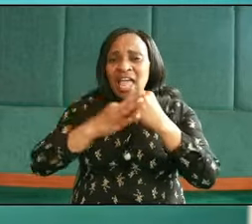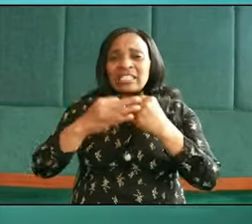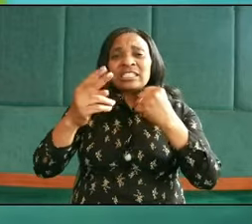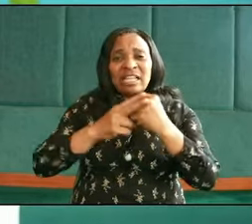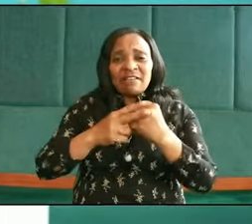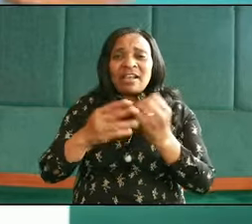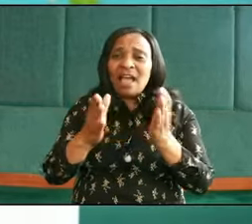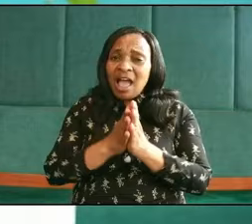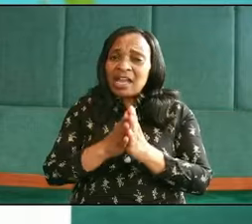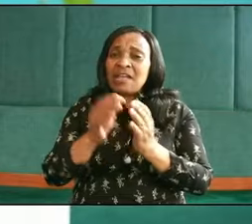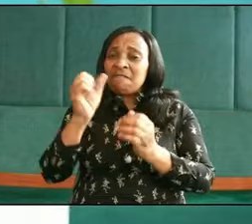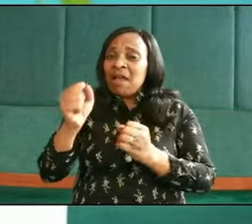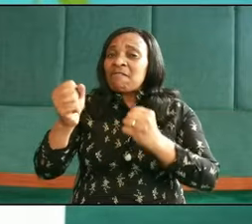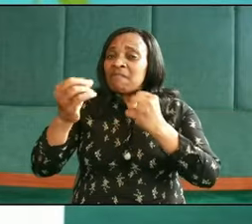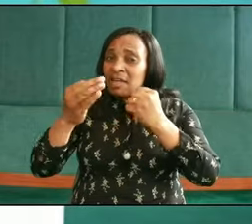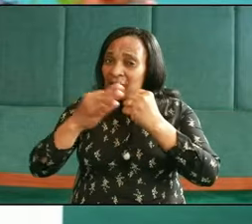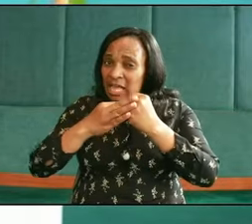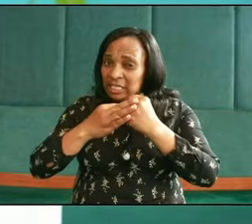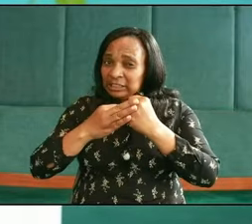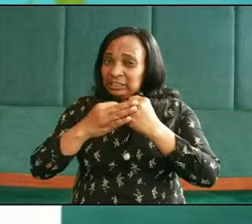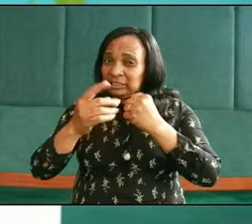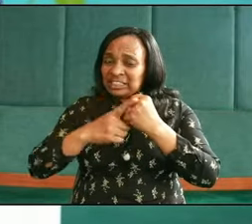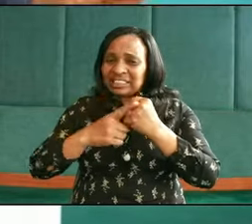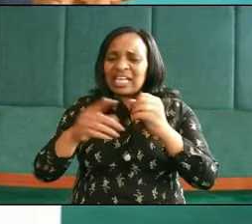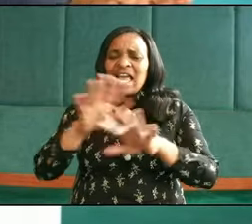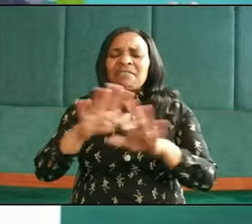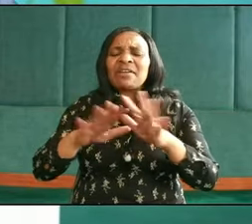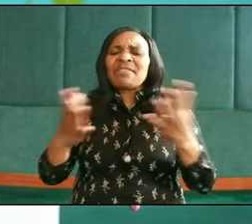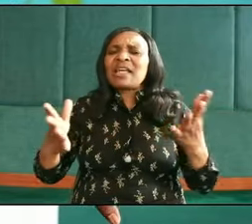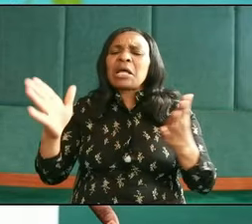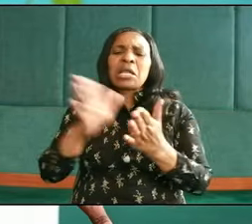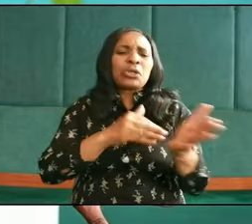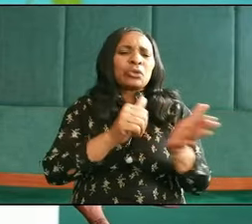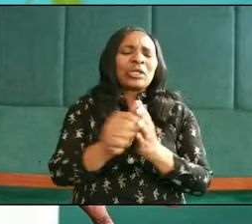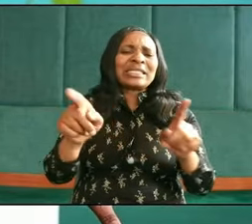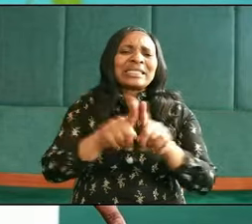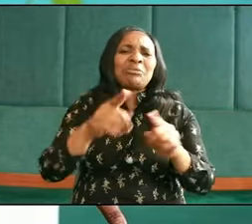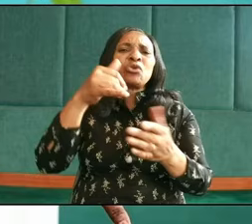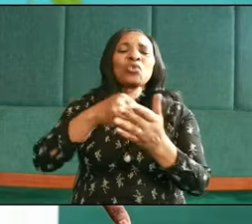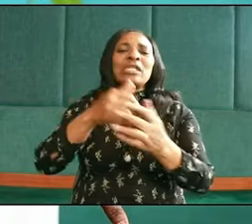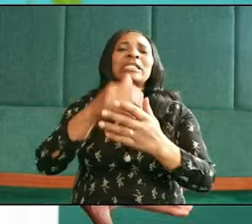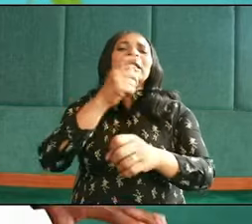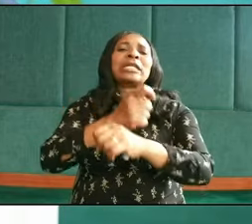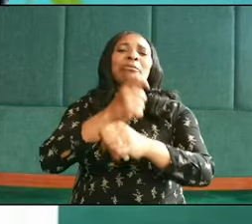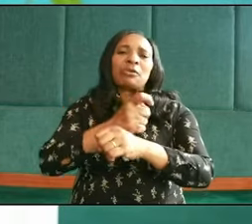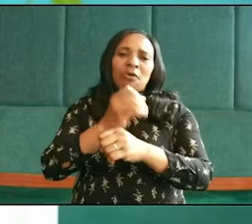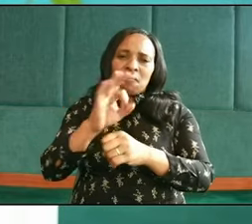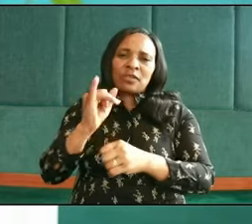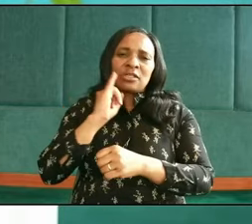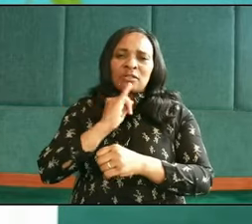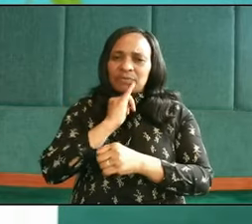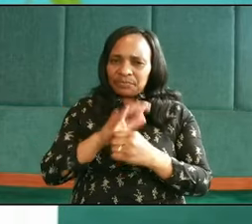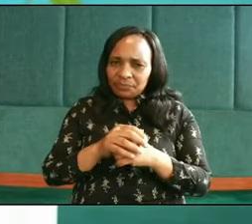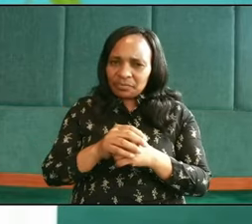587/586, where everything was destroyed, including the temple of Jerusalem was destroyed. And they